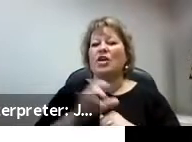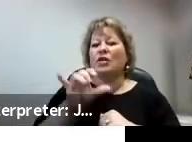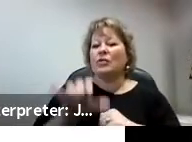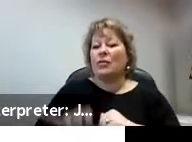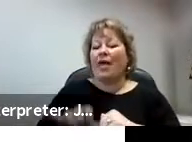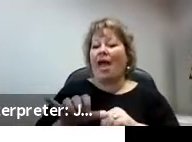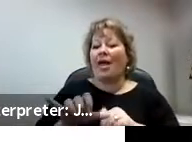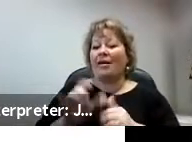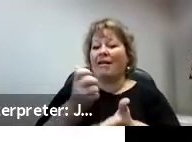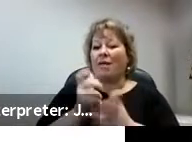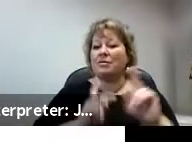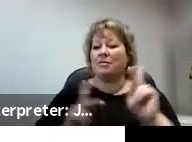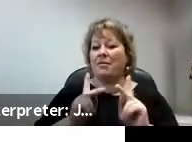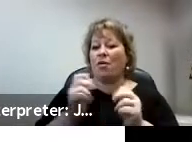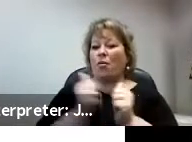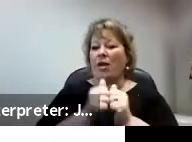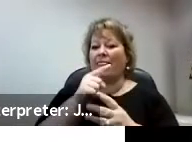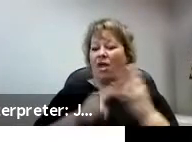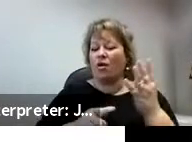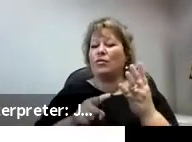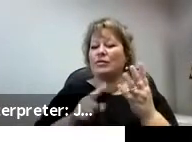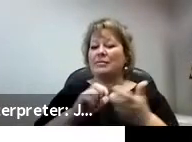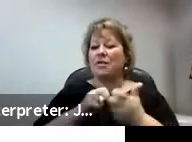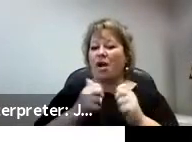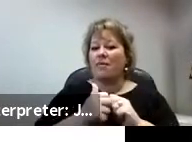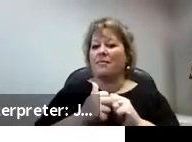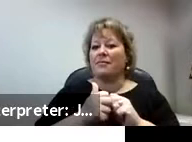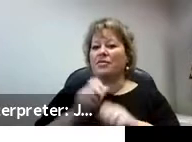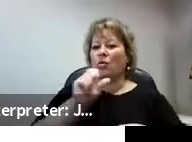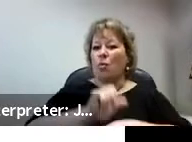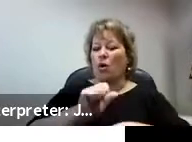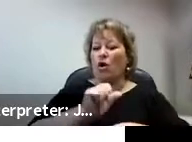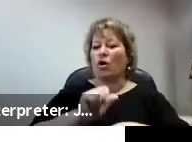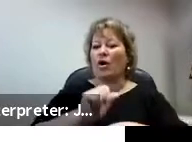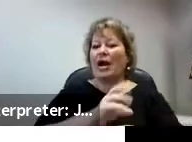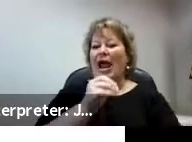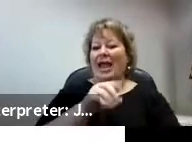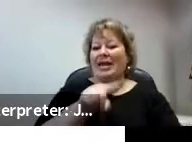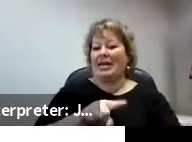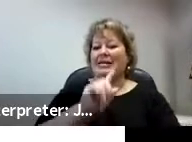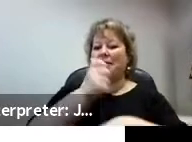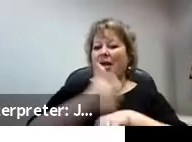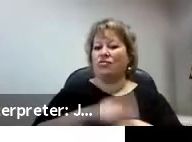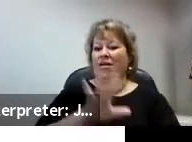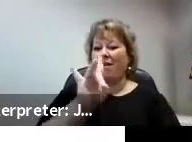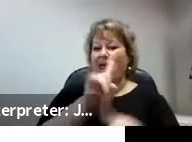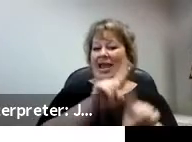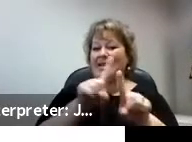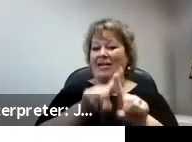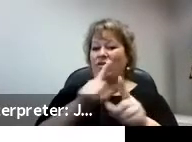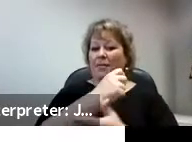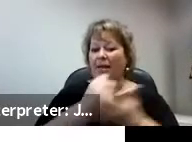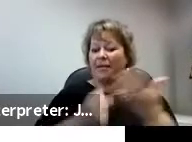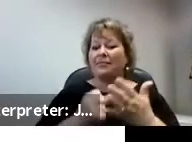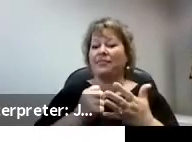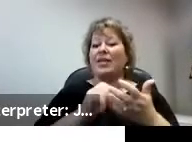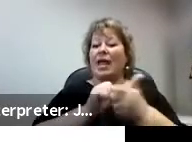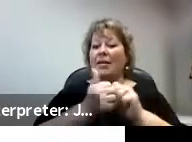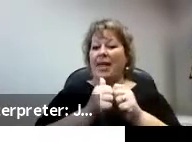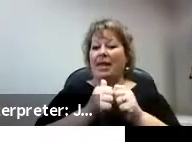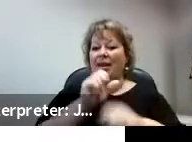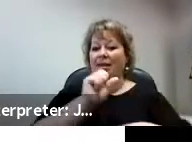work at regular jobs of their choosing. IPS is based on 8 principles. Those are competitive